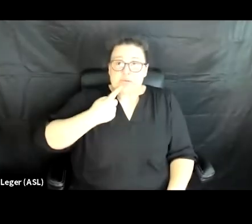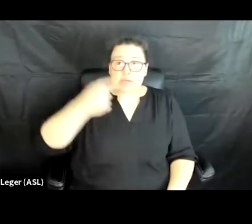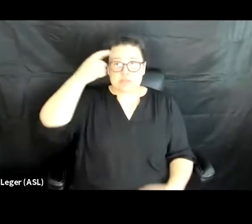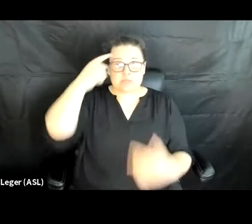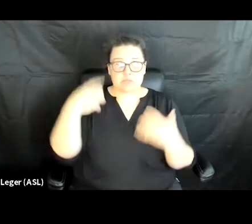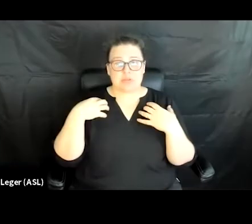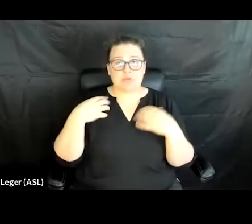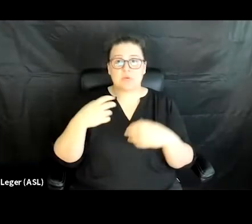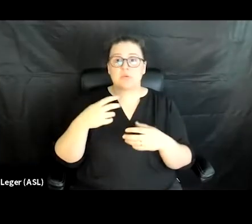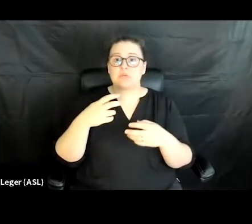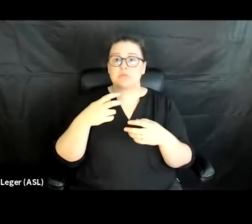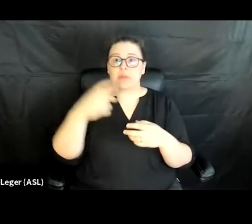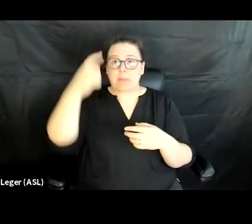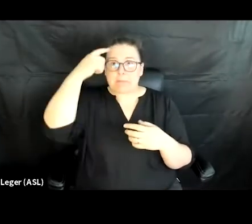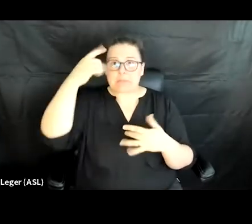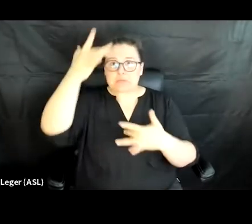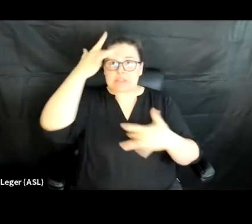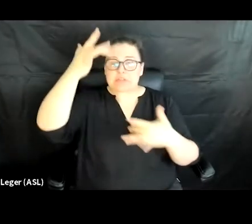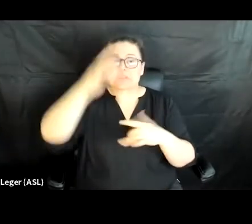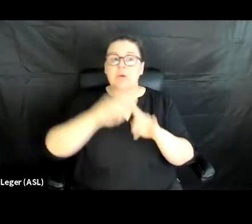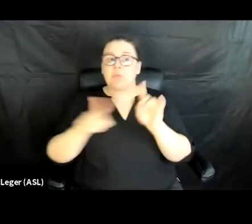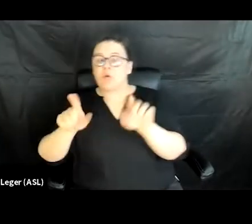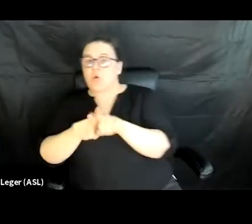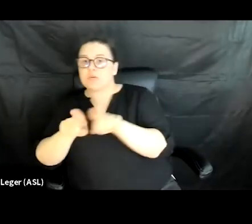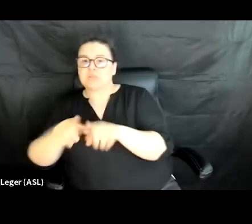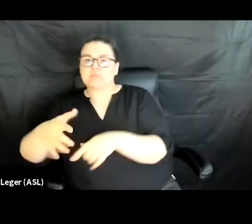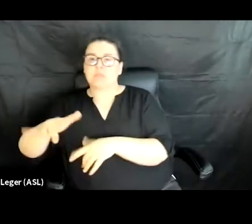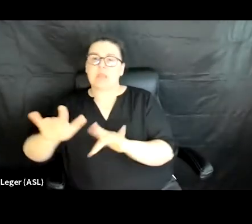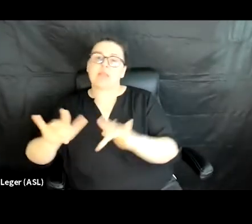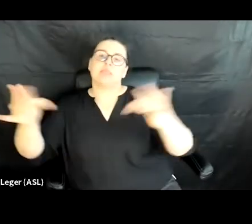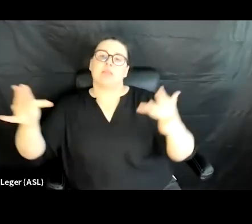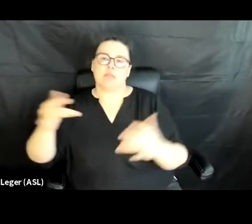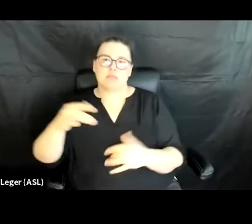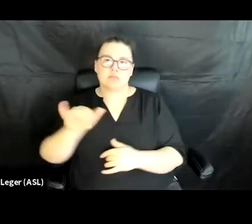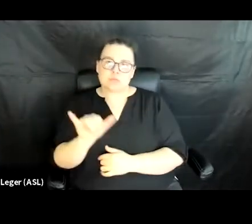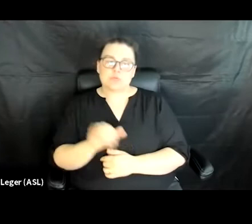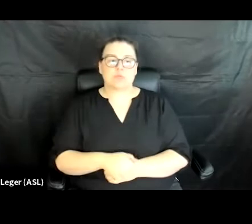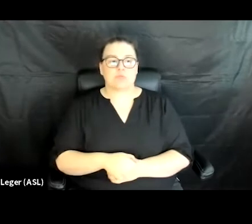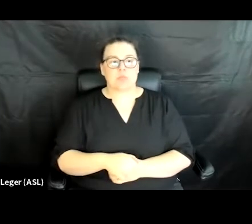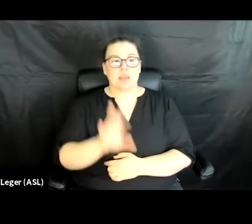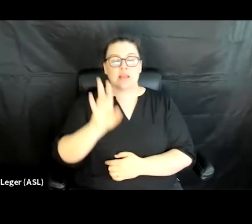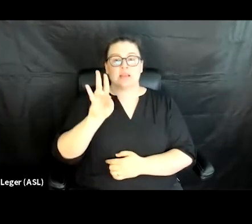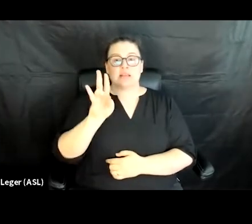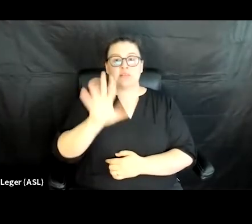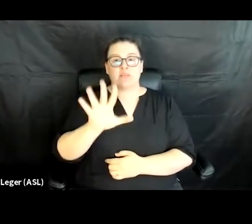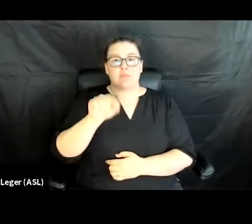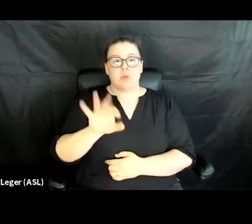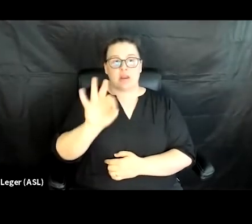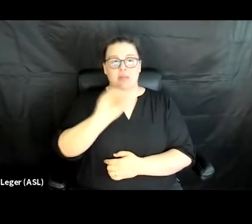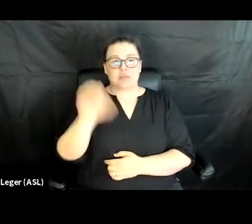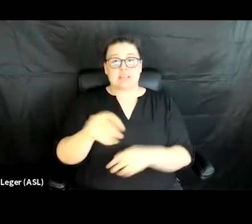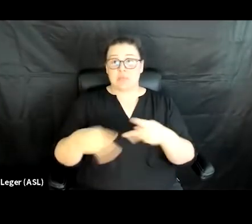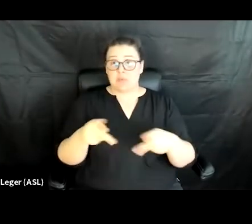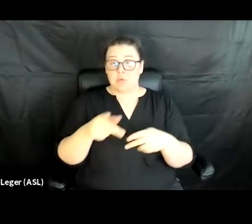illness that can also have employment impacts. 75.9% of people without a mental illness are employed, compared